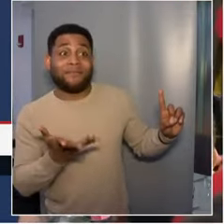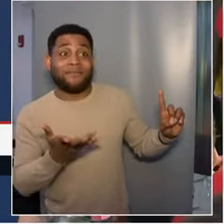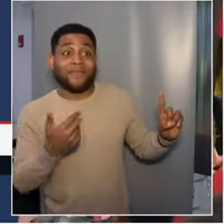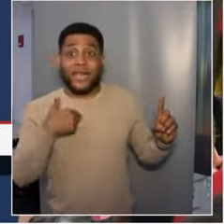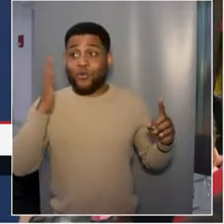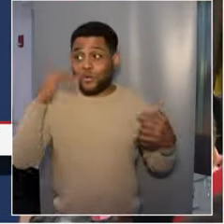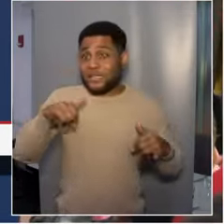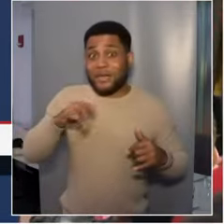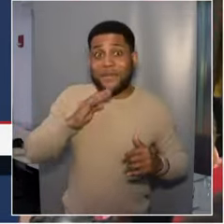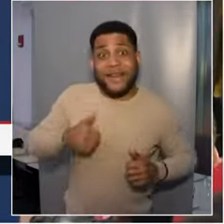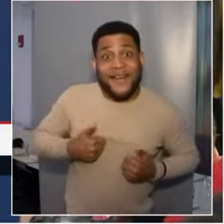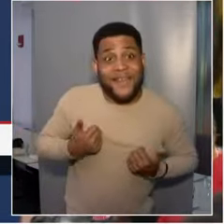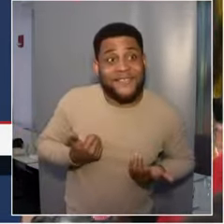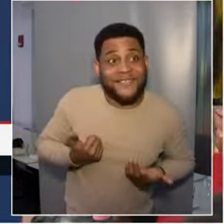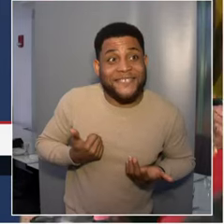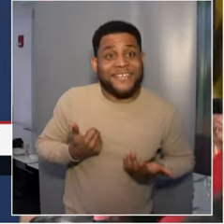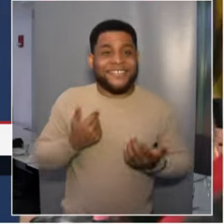it.